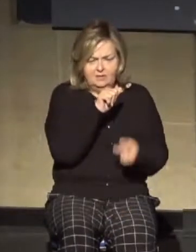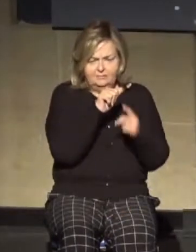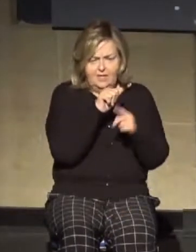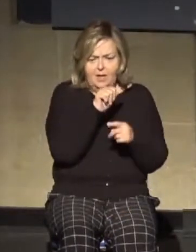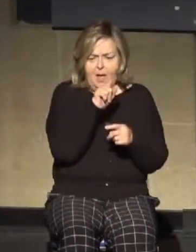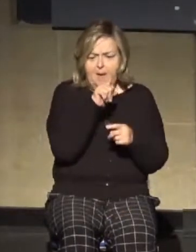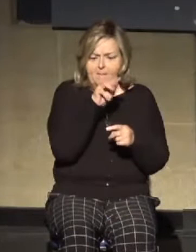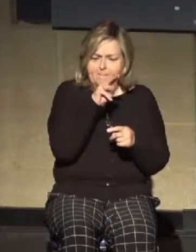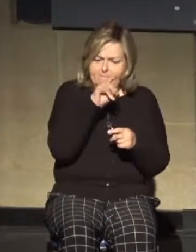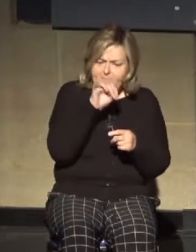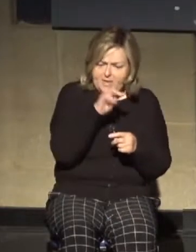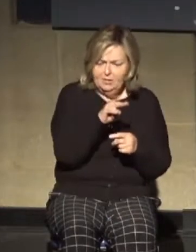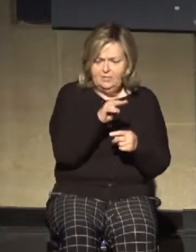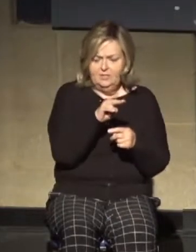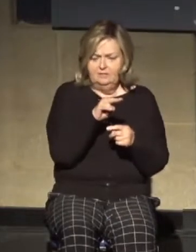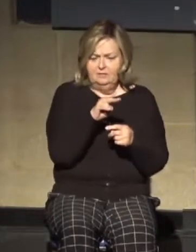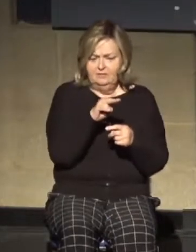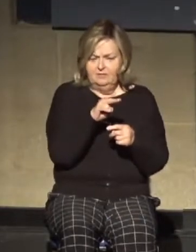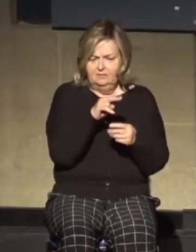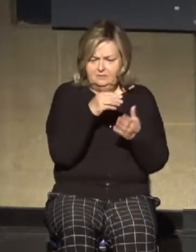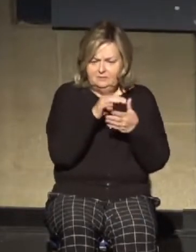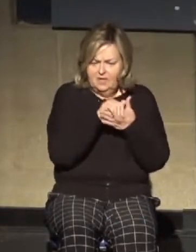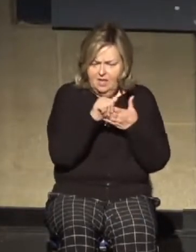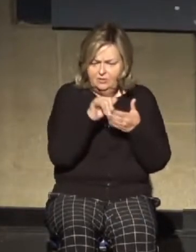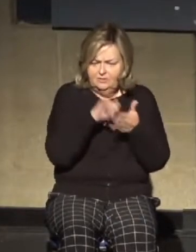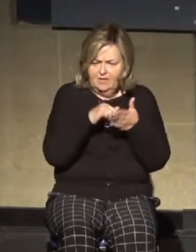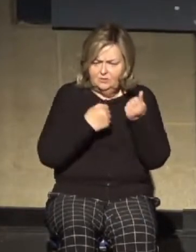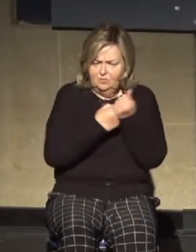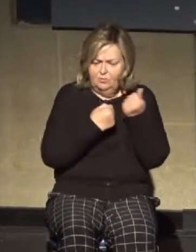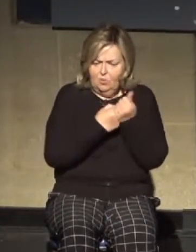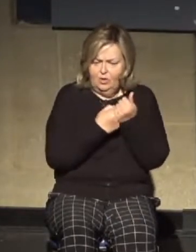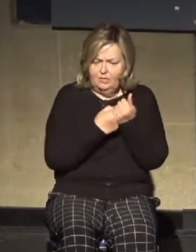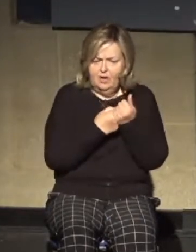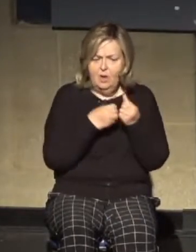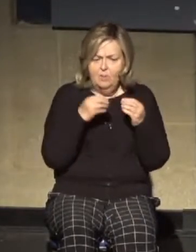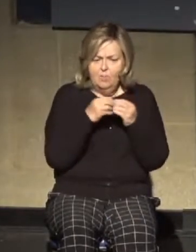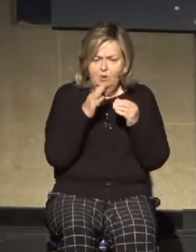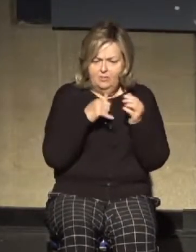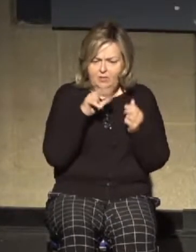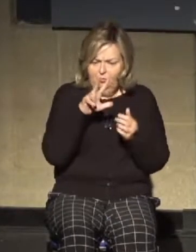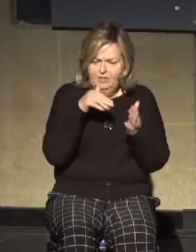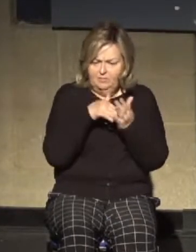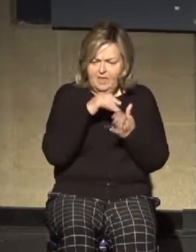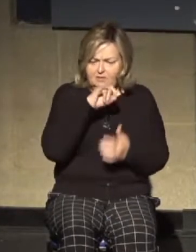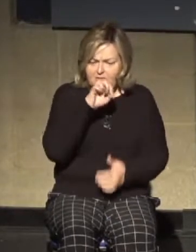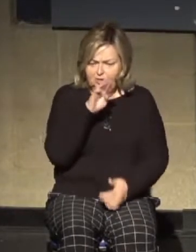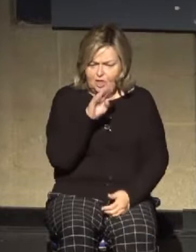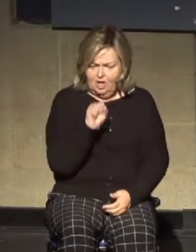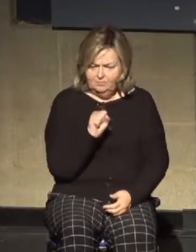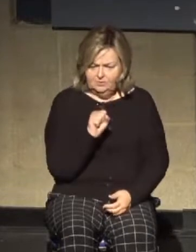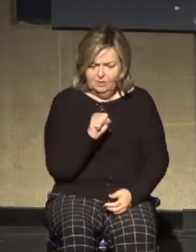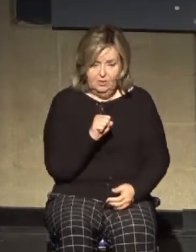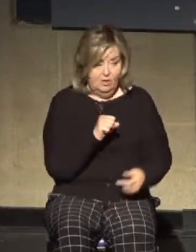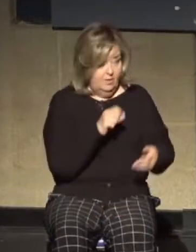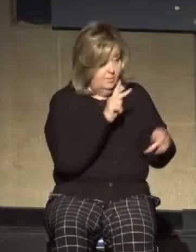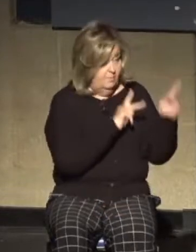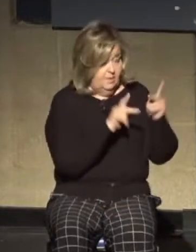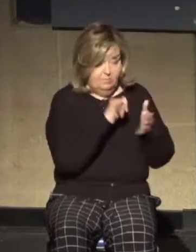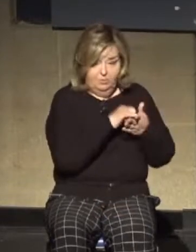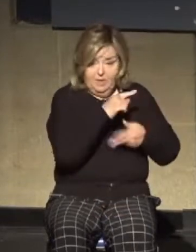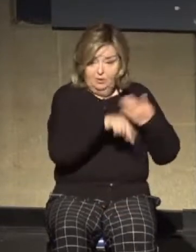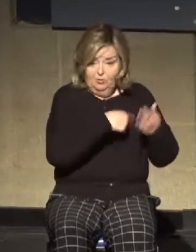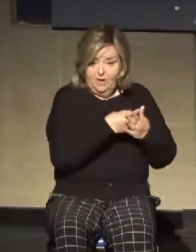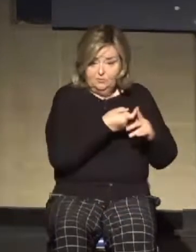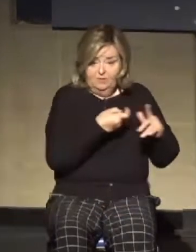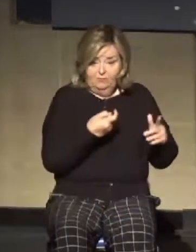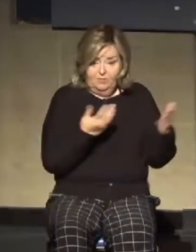That supported close to 3,000 jobs. And CCC&TI graduates, you